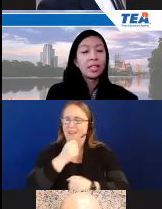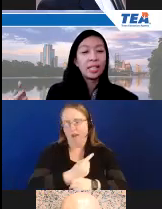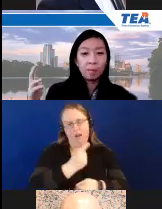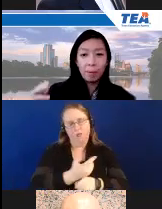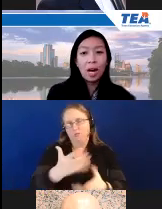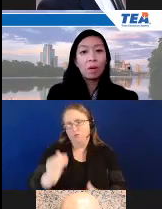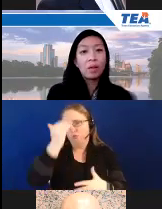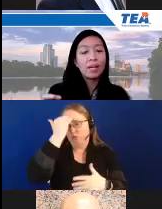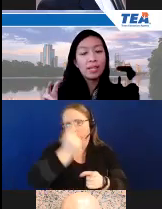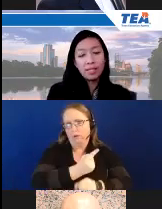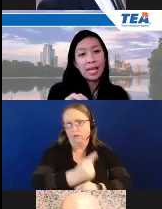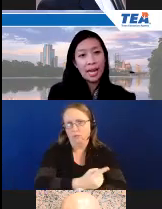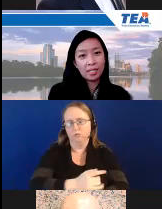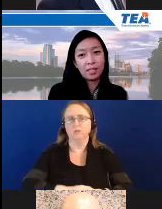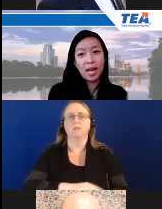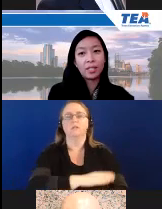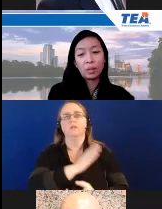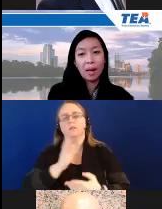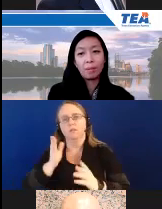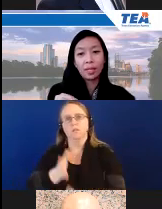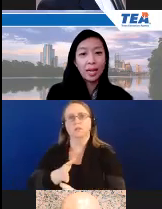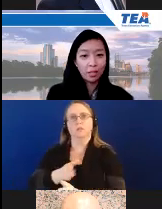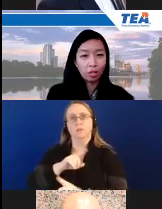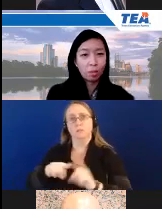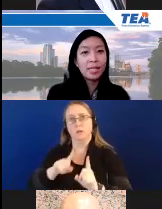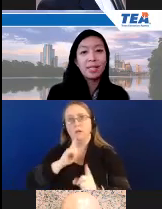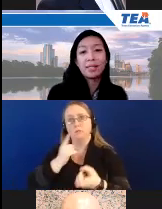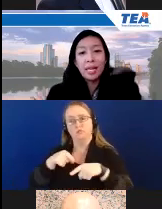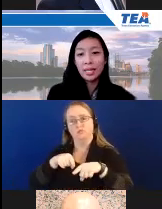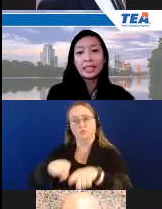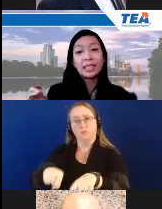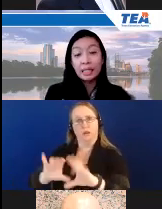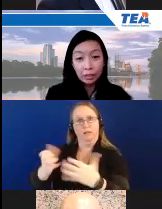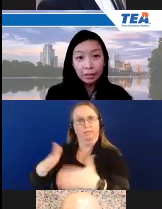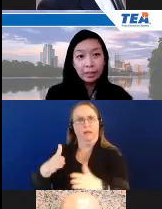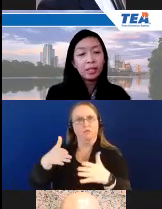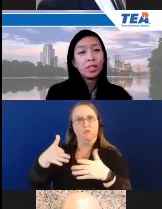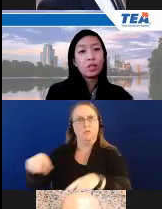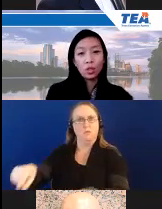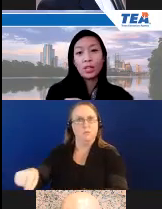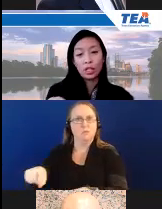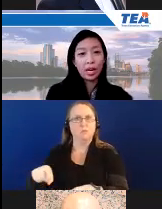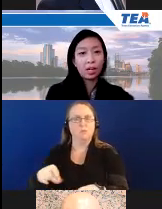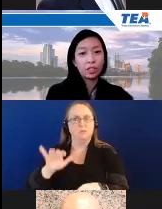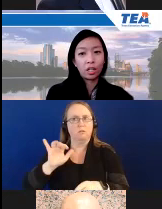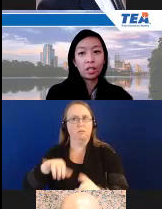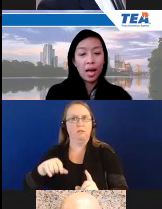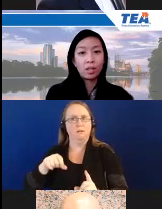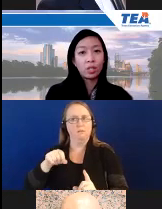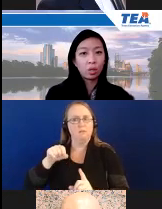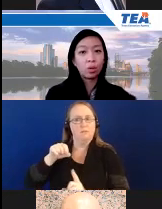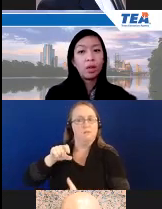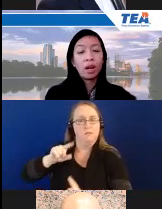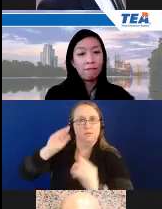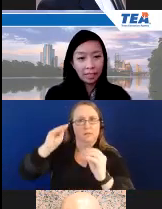accurate. It's about, is the test aligned to what's happening in classrooms? Is it sending signals to educators that are